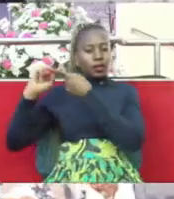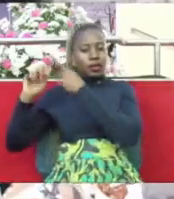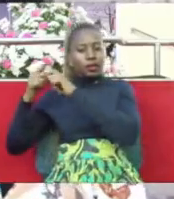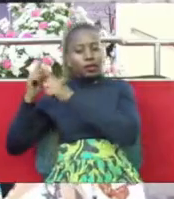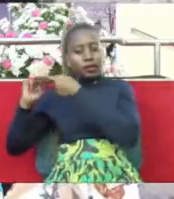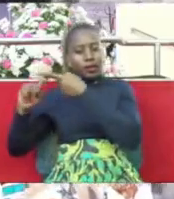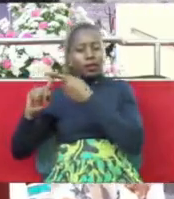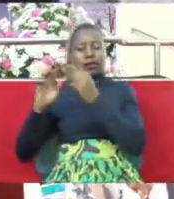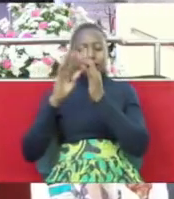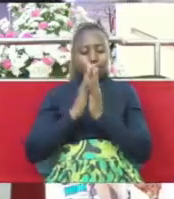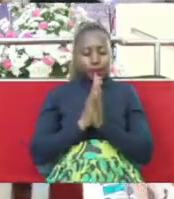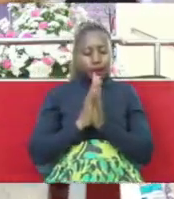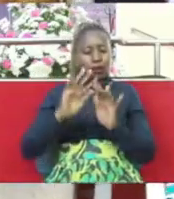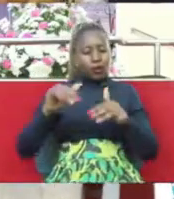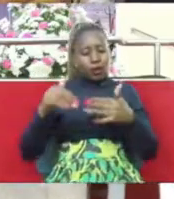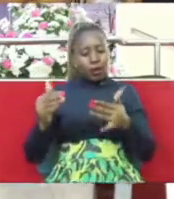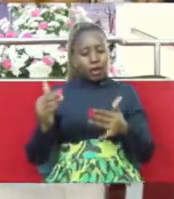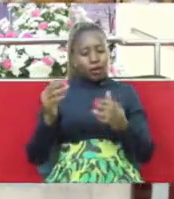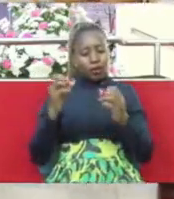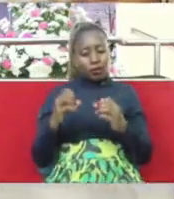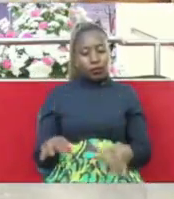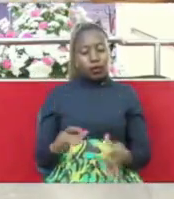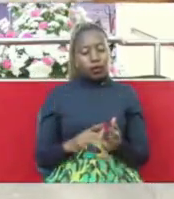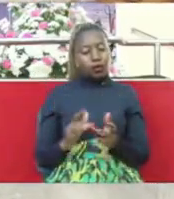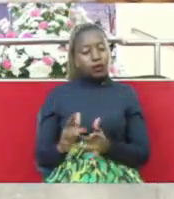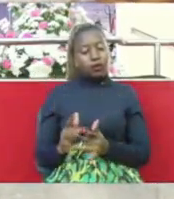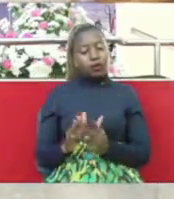Have you lost him? Oh God.